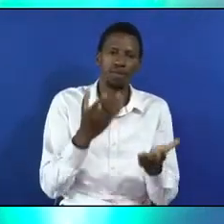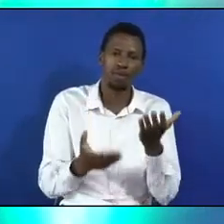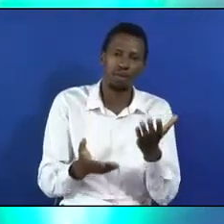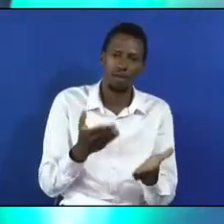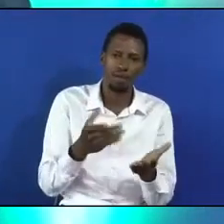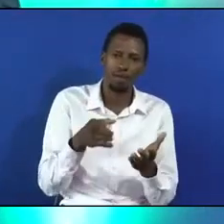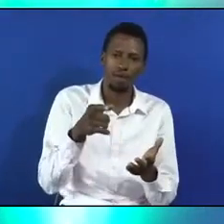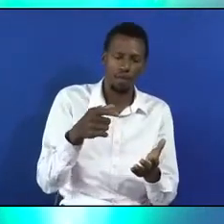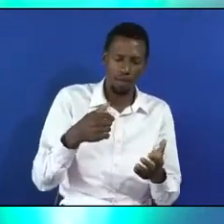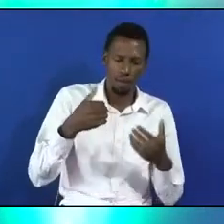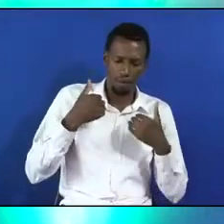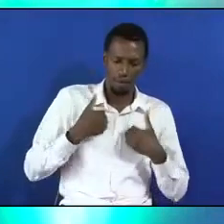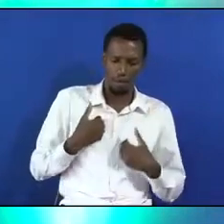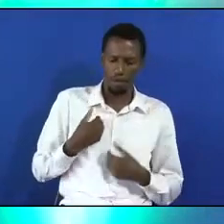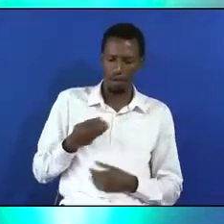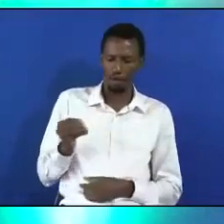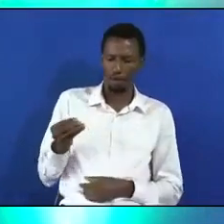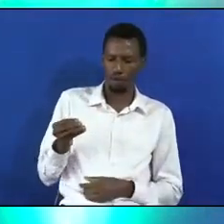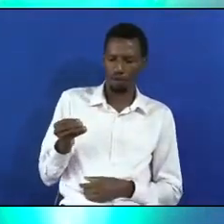I'm a Kikuyu